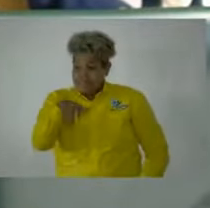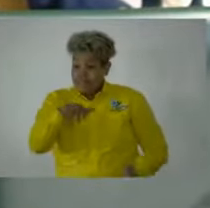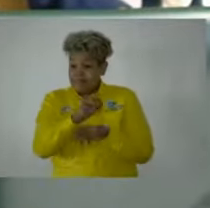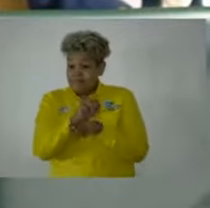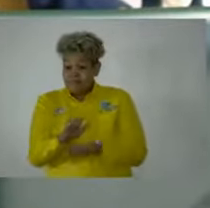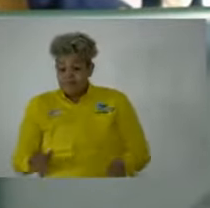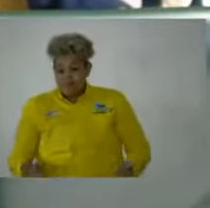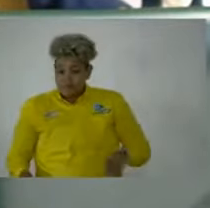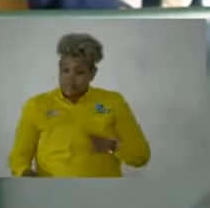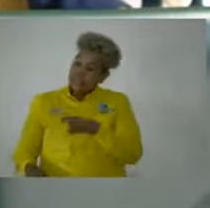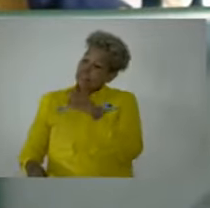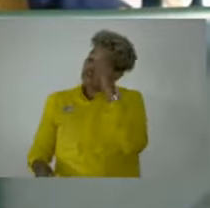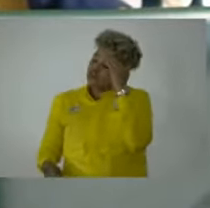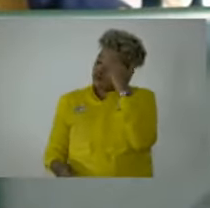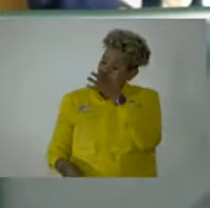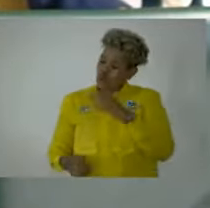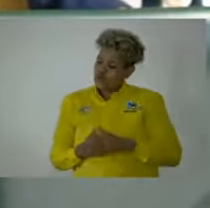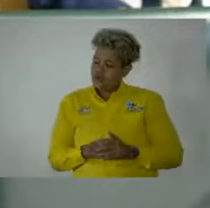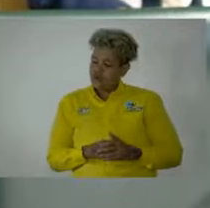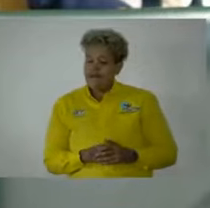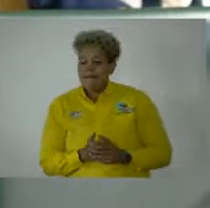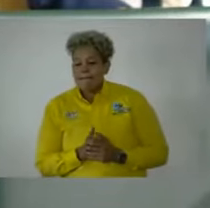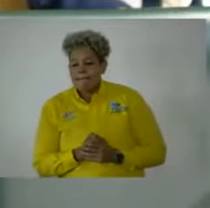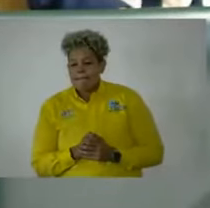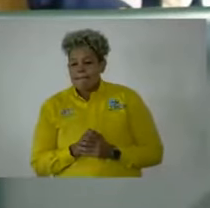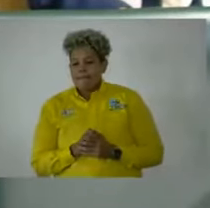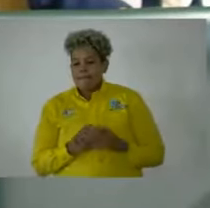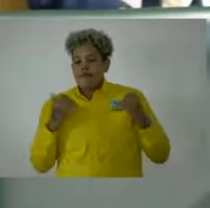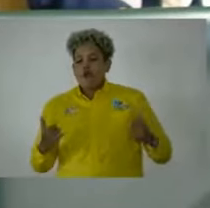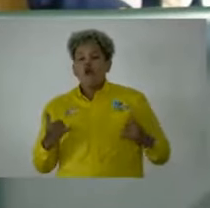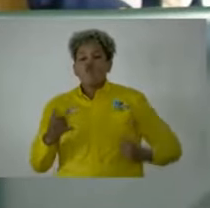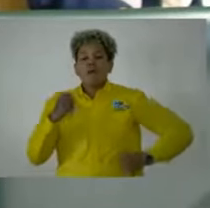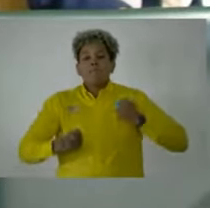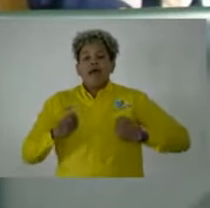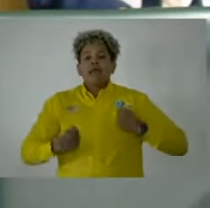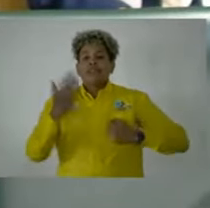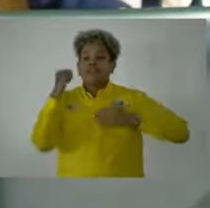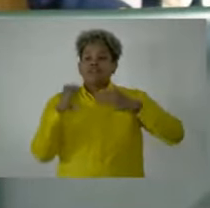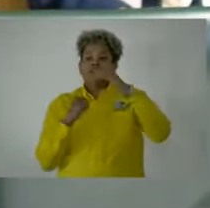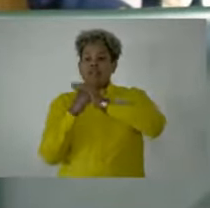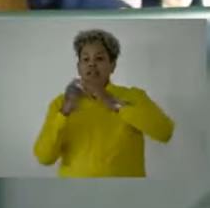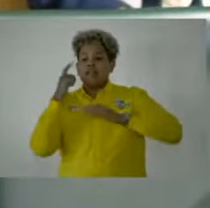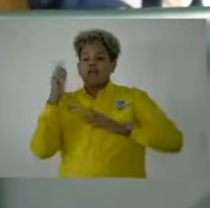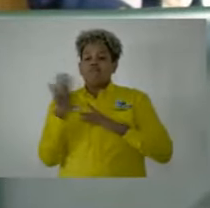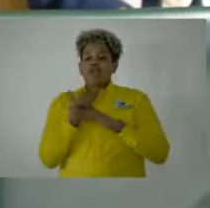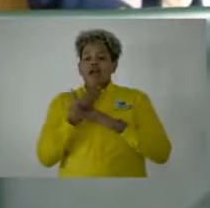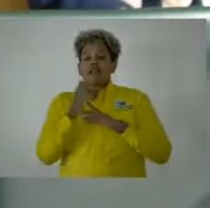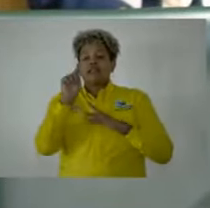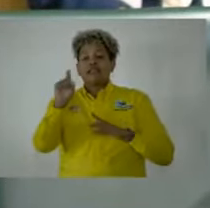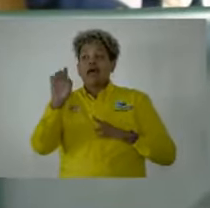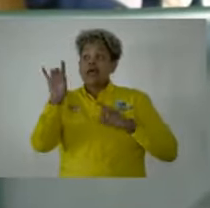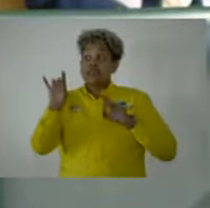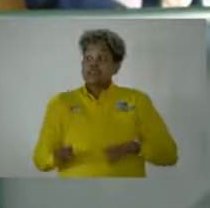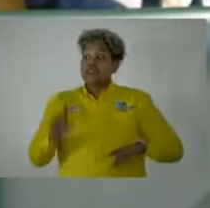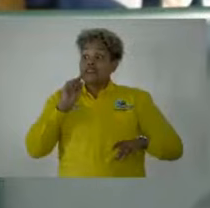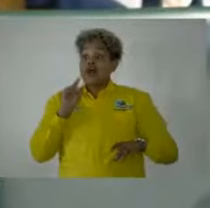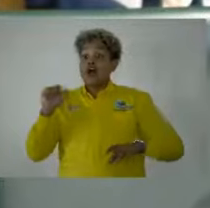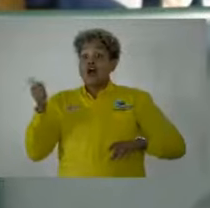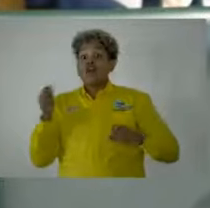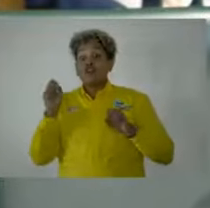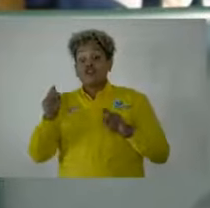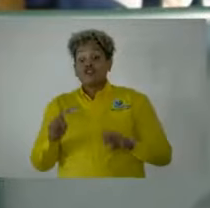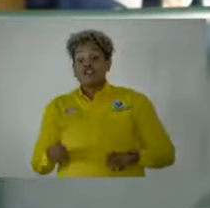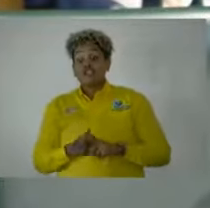Minister, the current March 15th deadline for filing income taxes and other